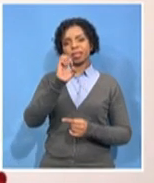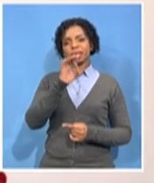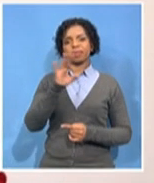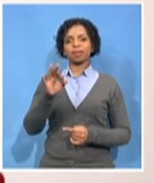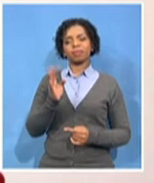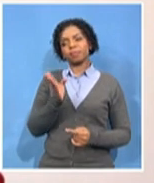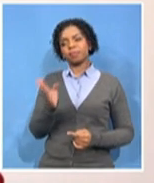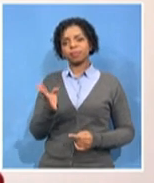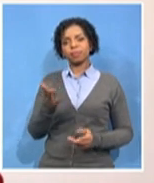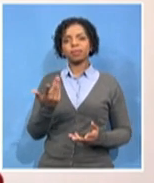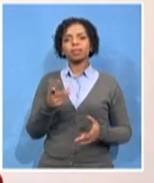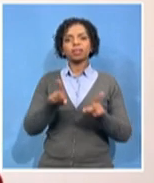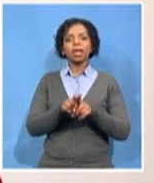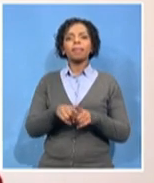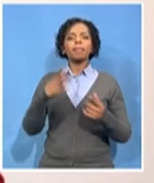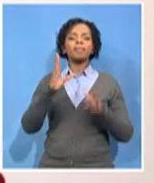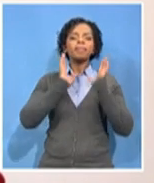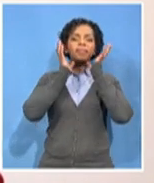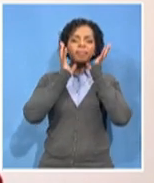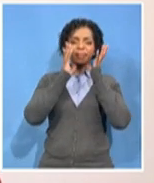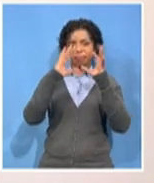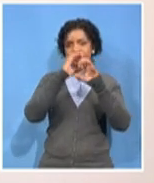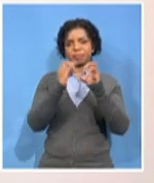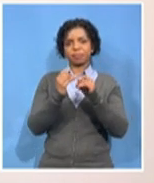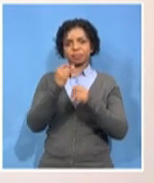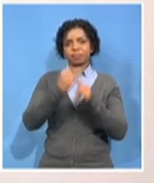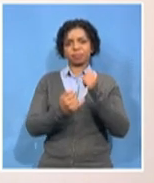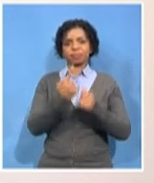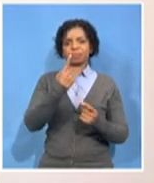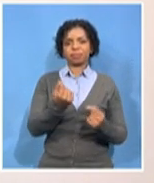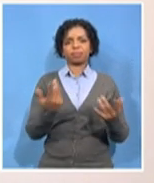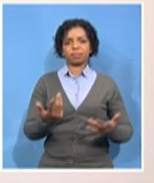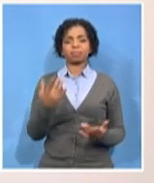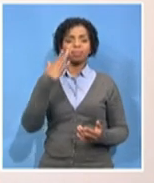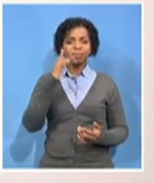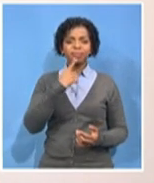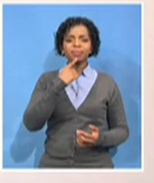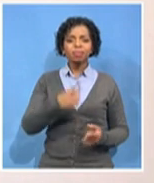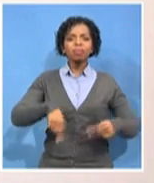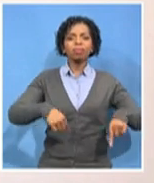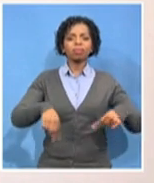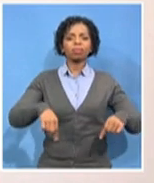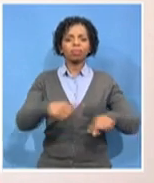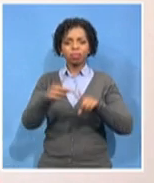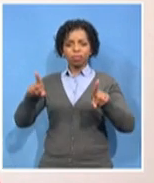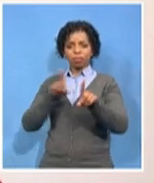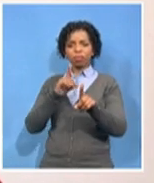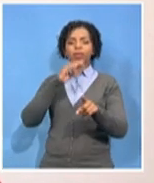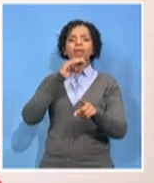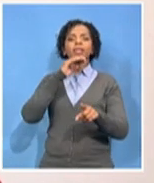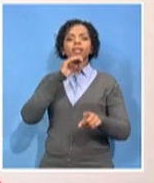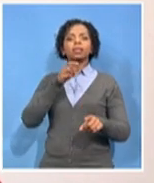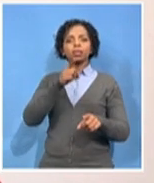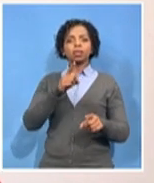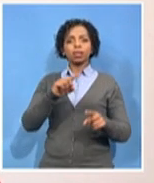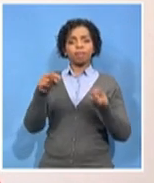any. To say Magwala a Cheche, meaning cowards go to the back, does not constitute violence. We are saying those who are not willing to defend state property,